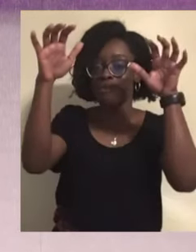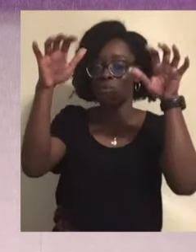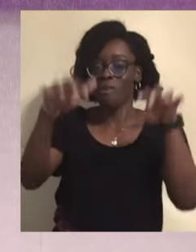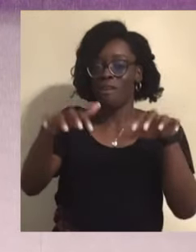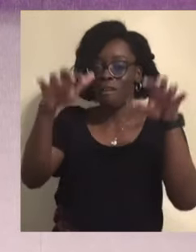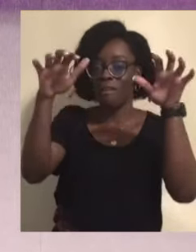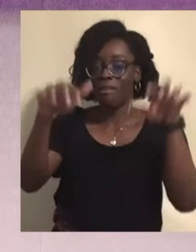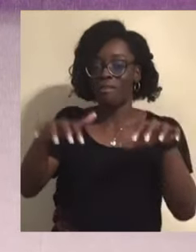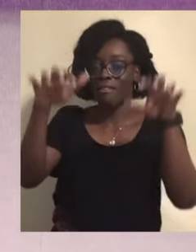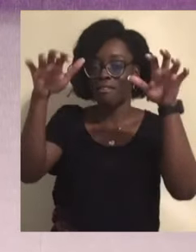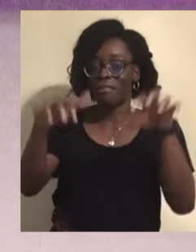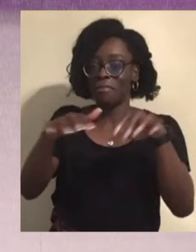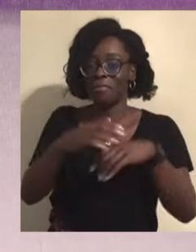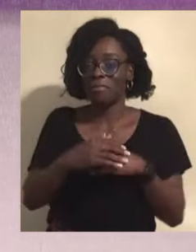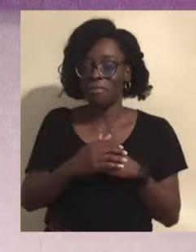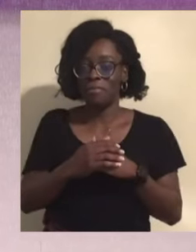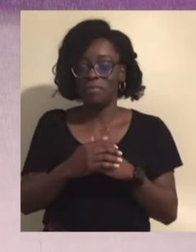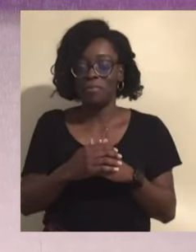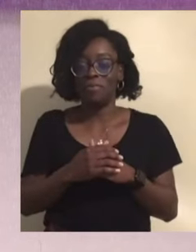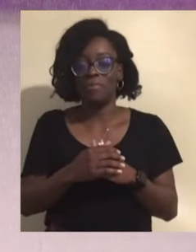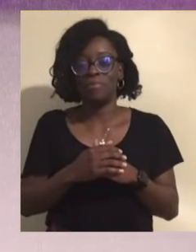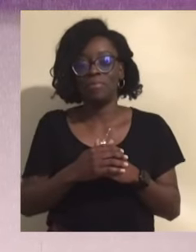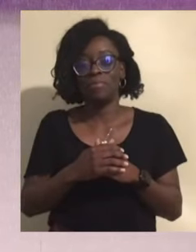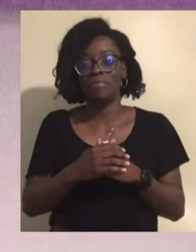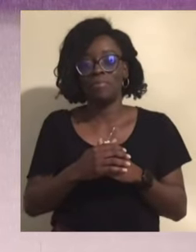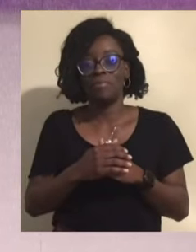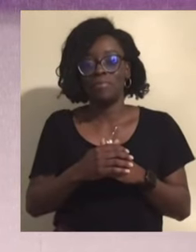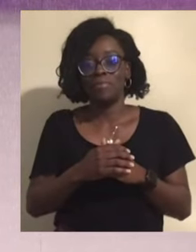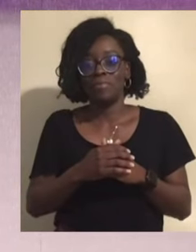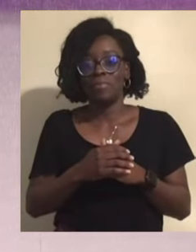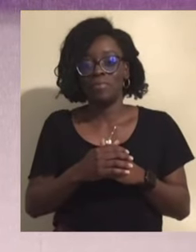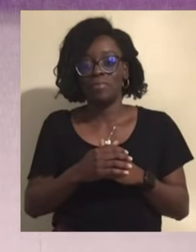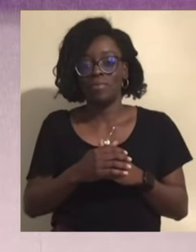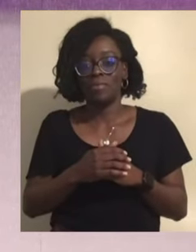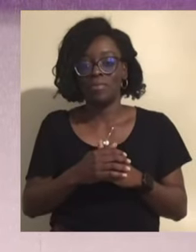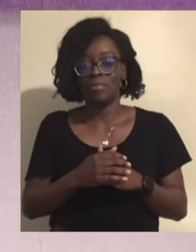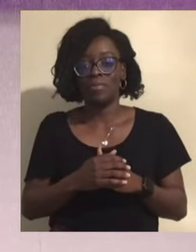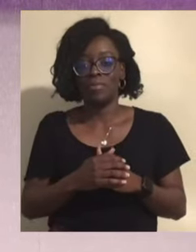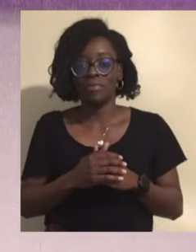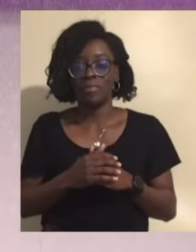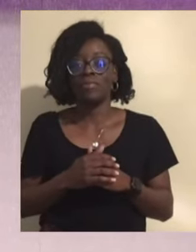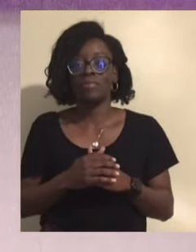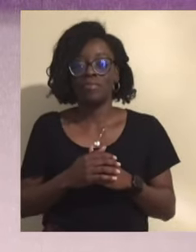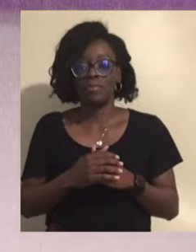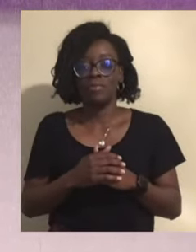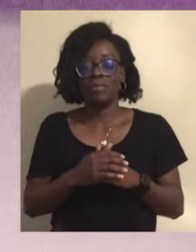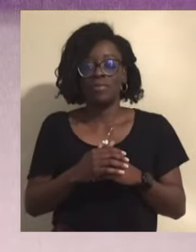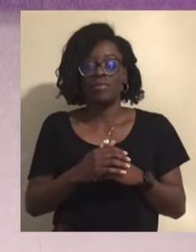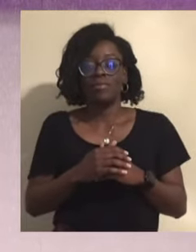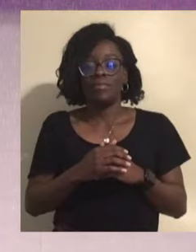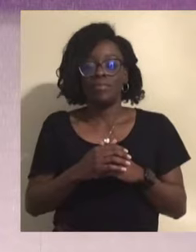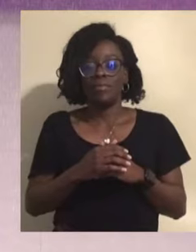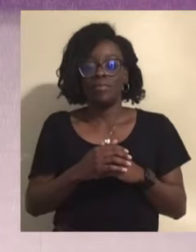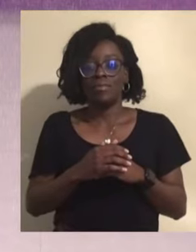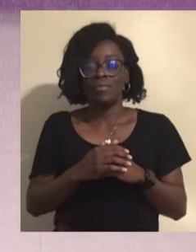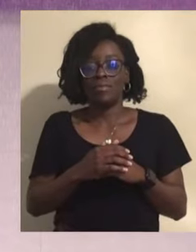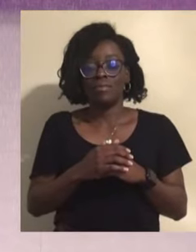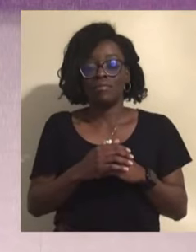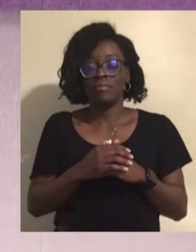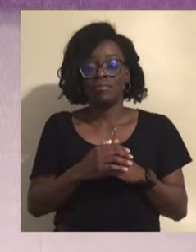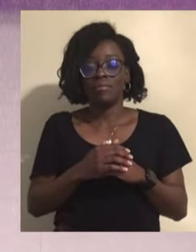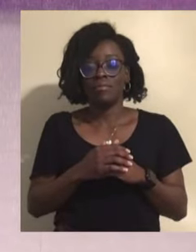You say, well, Pastor, what does rain represent? Well, in some instances, rain